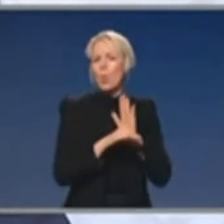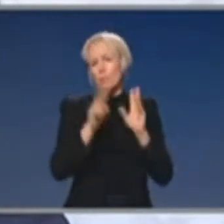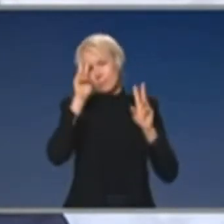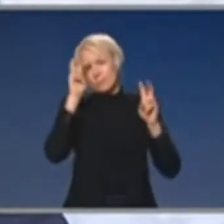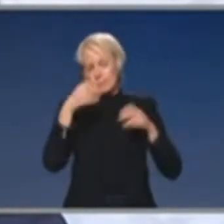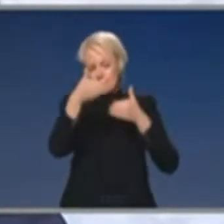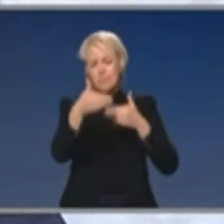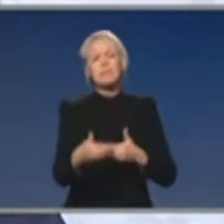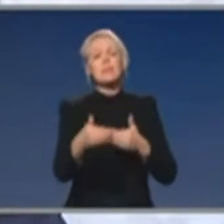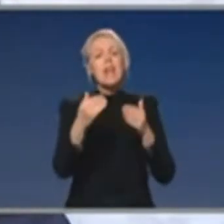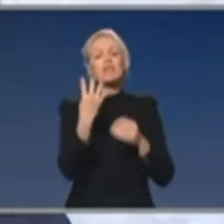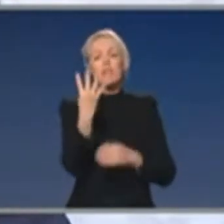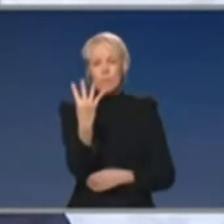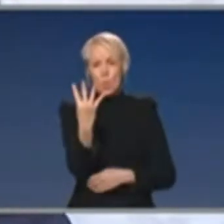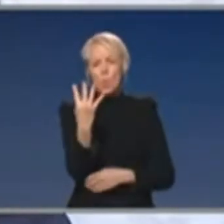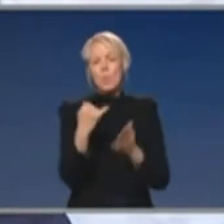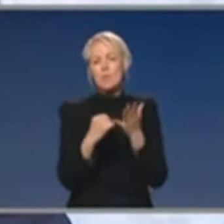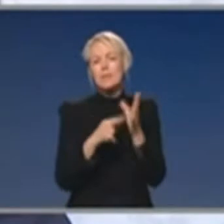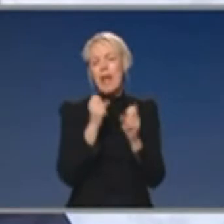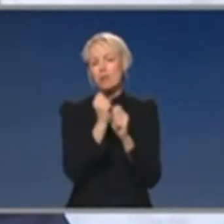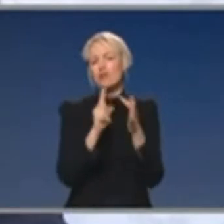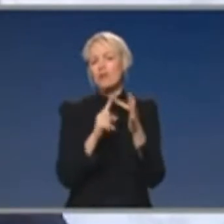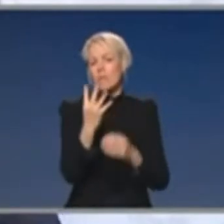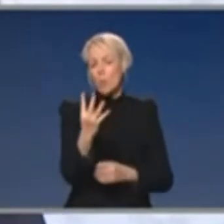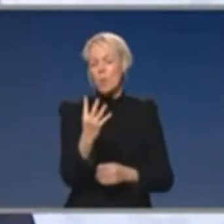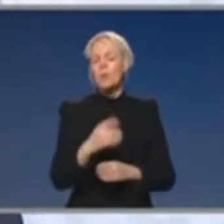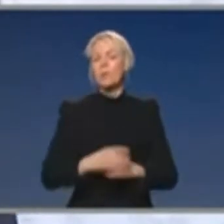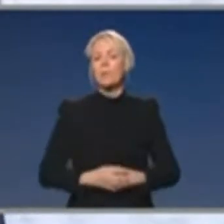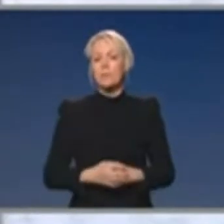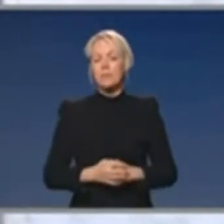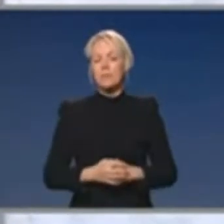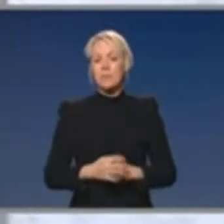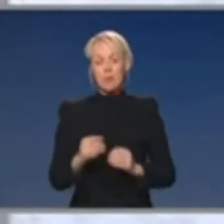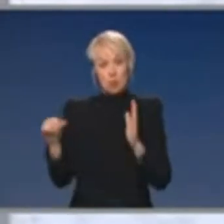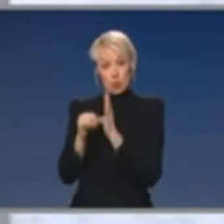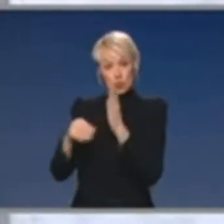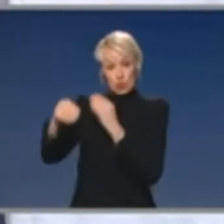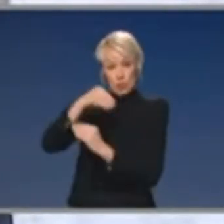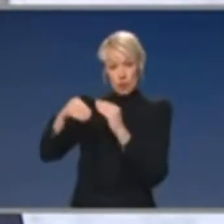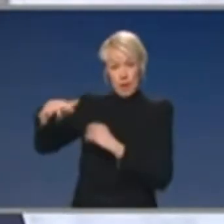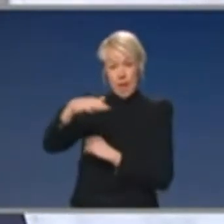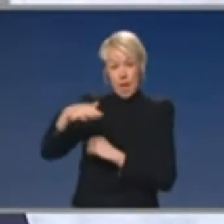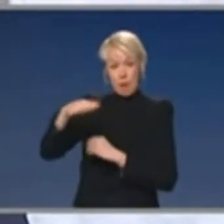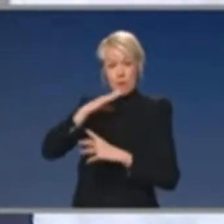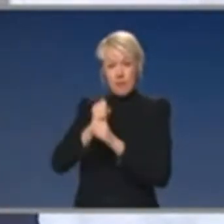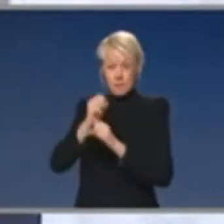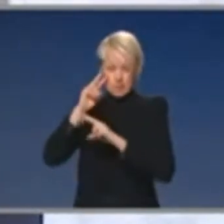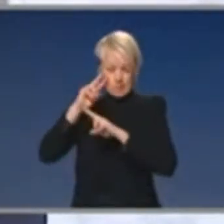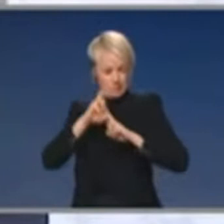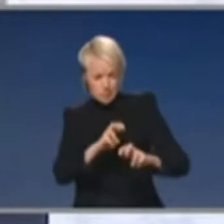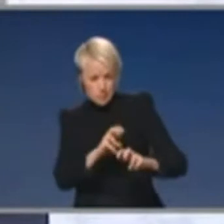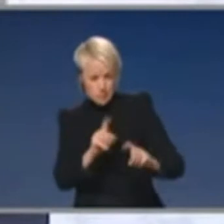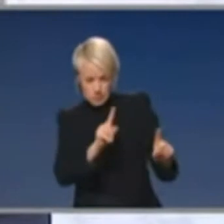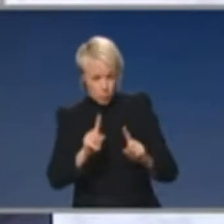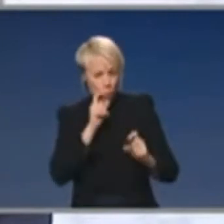earlier estimates that were provided. Treasury has assessed the impact of these new restrictions and notes that there is a high degree of